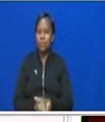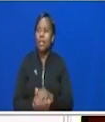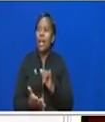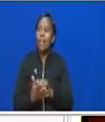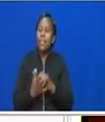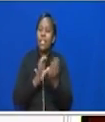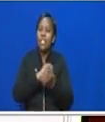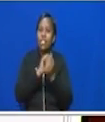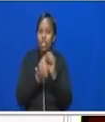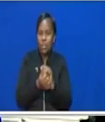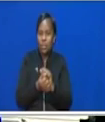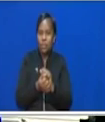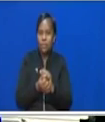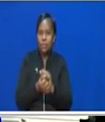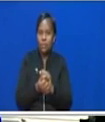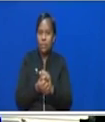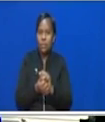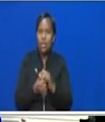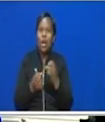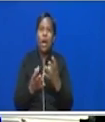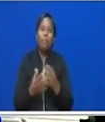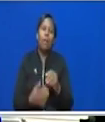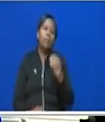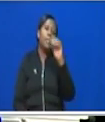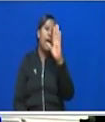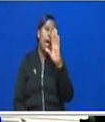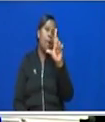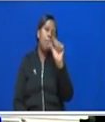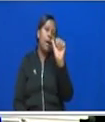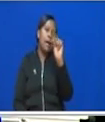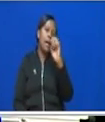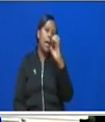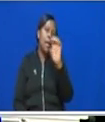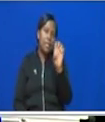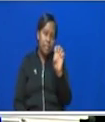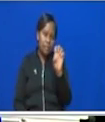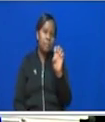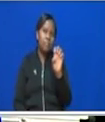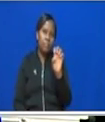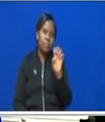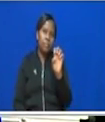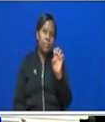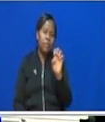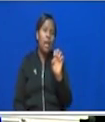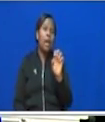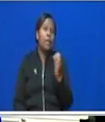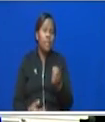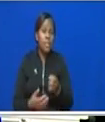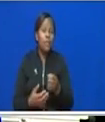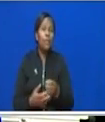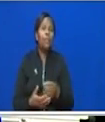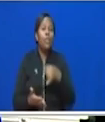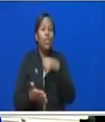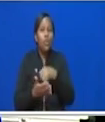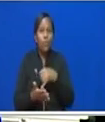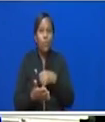is change. How about balance? Okay. Balance will